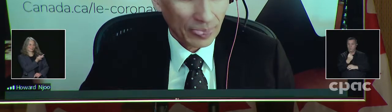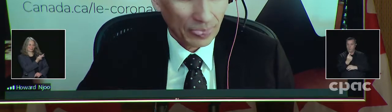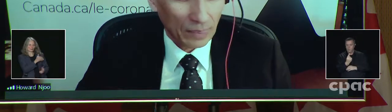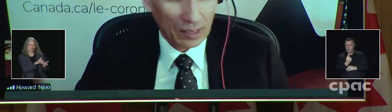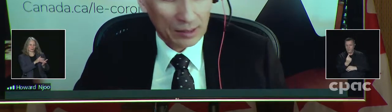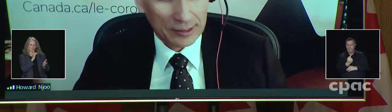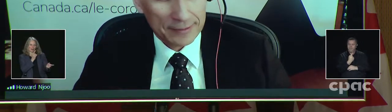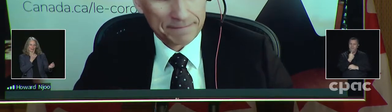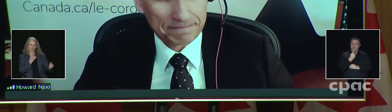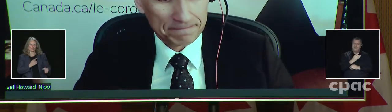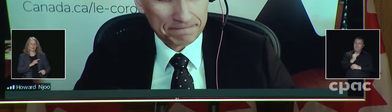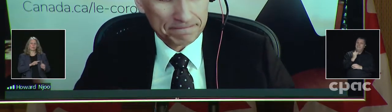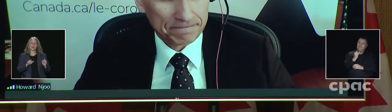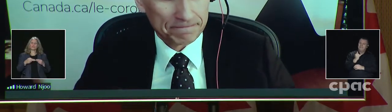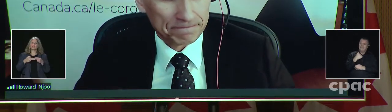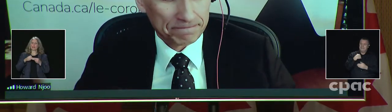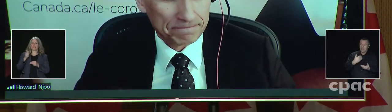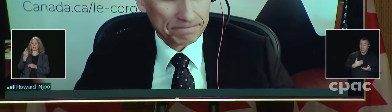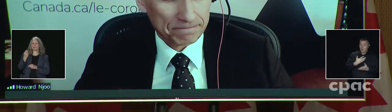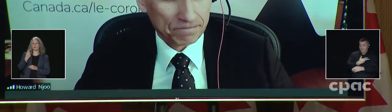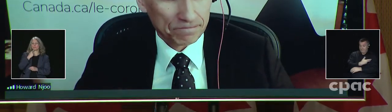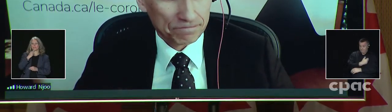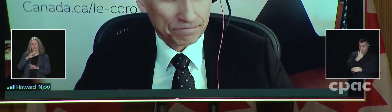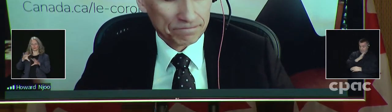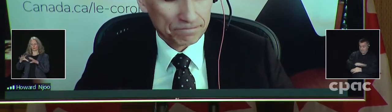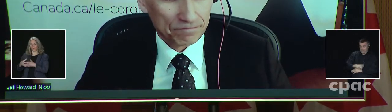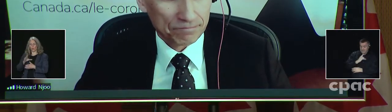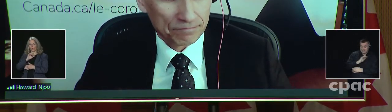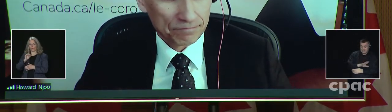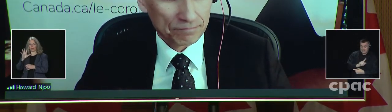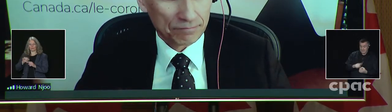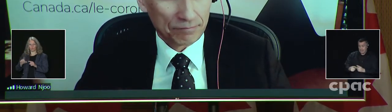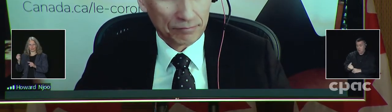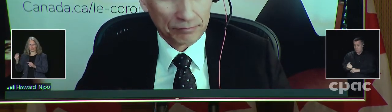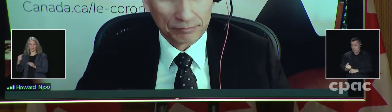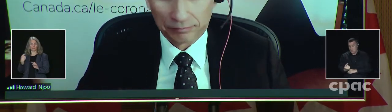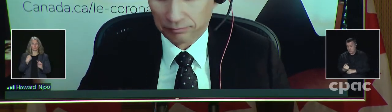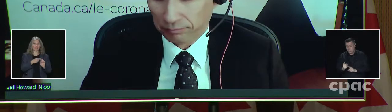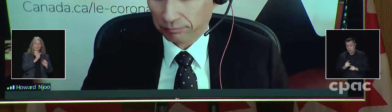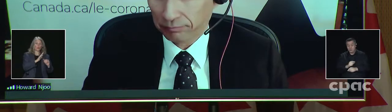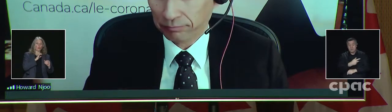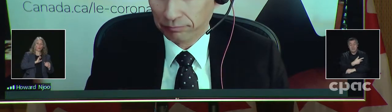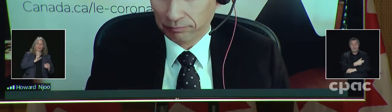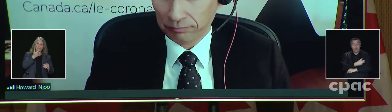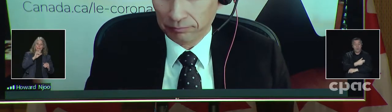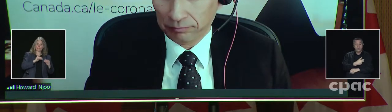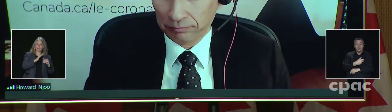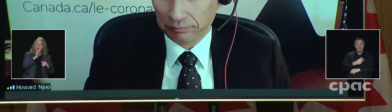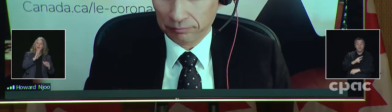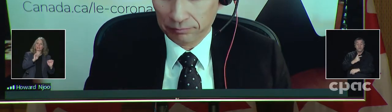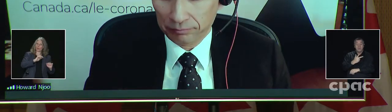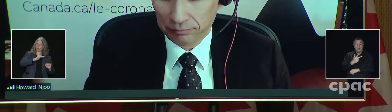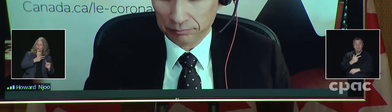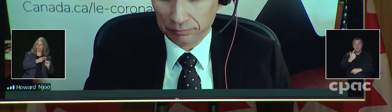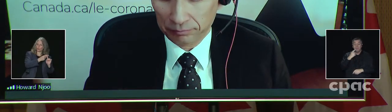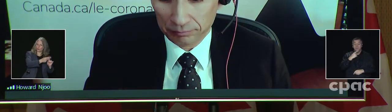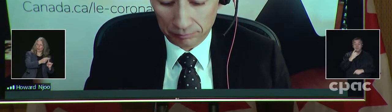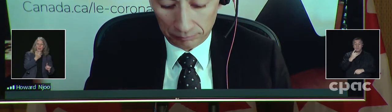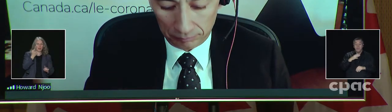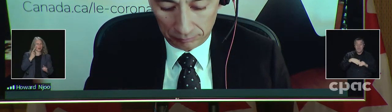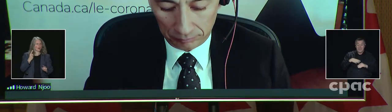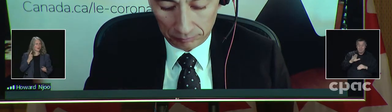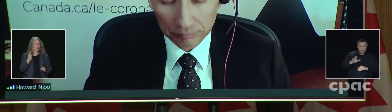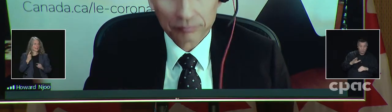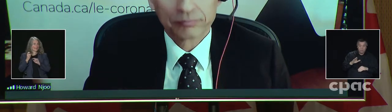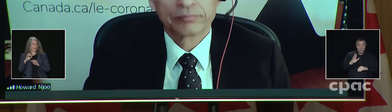for kids 5 to 11 and boosters are offered to 18 plus, cases will not exceed hospital capacity.